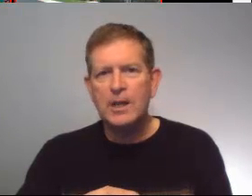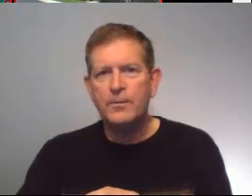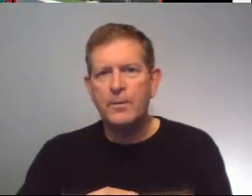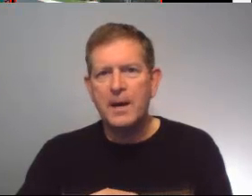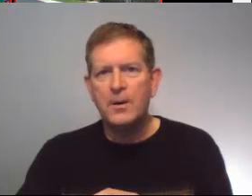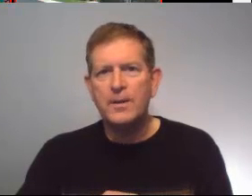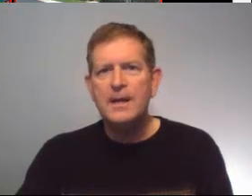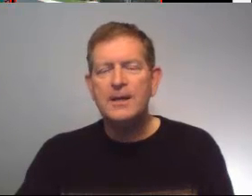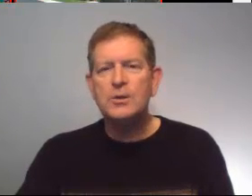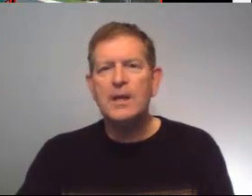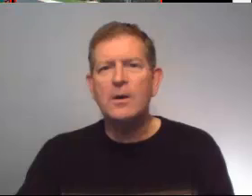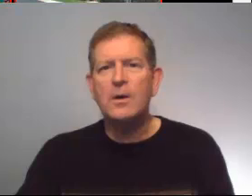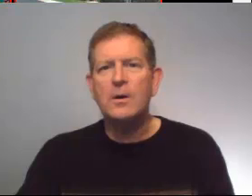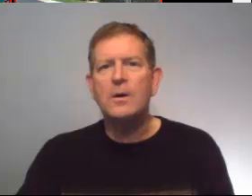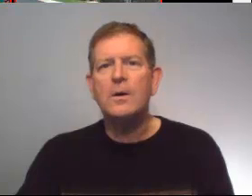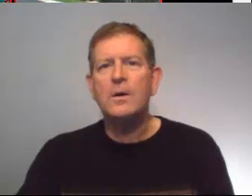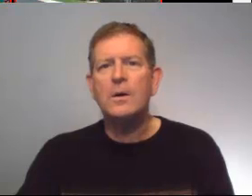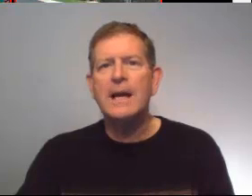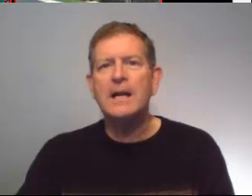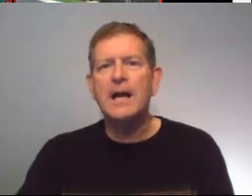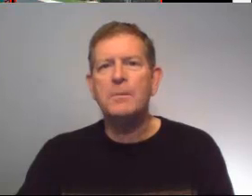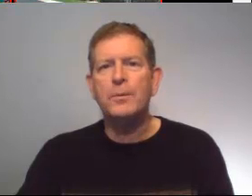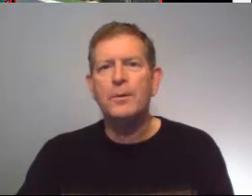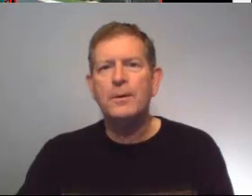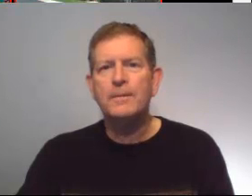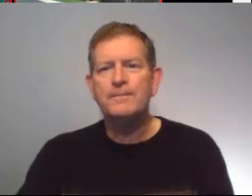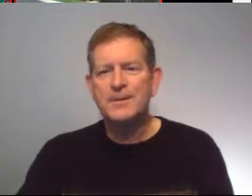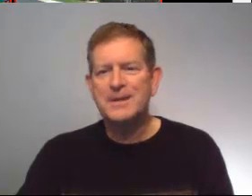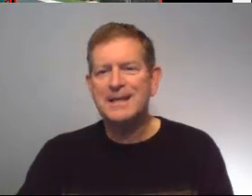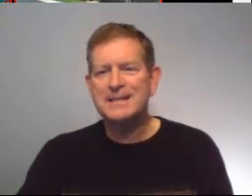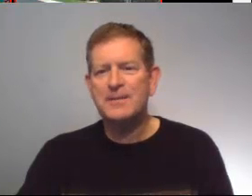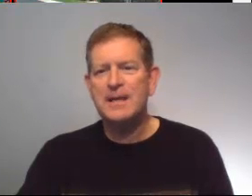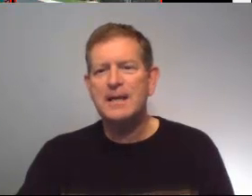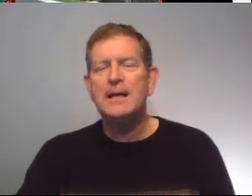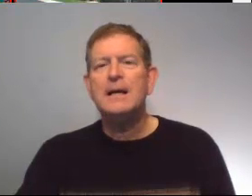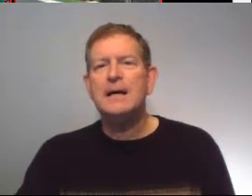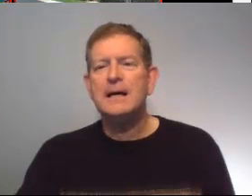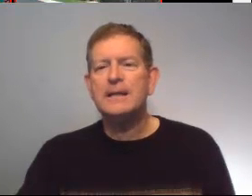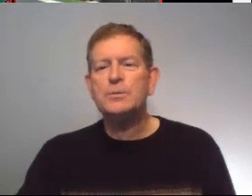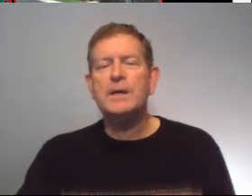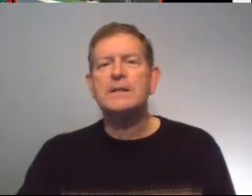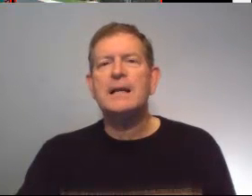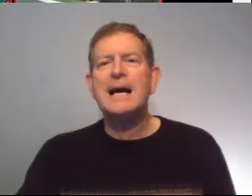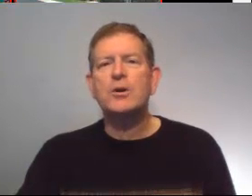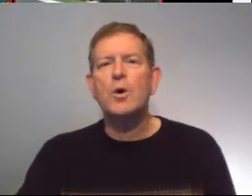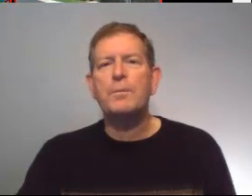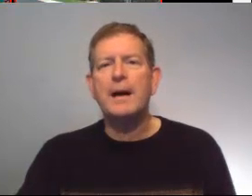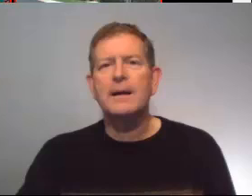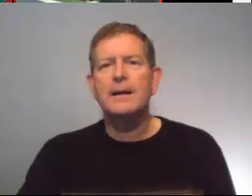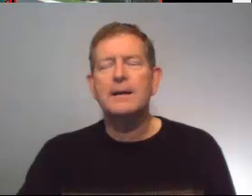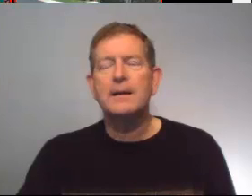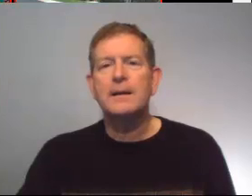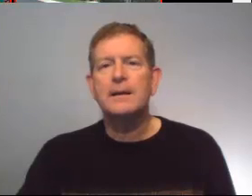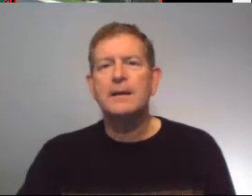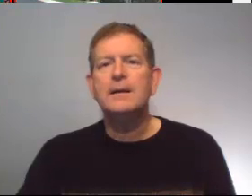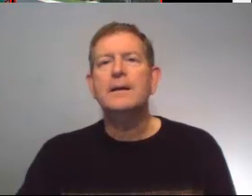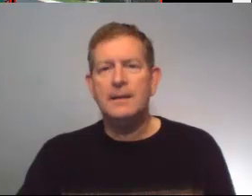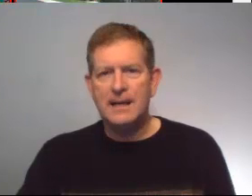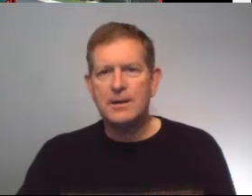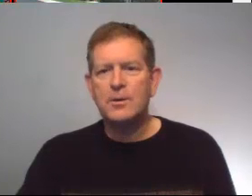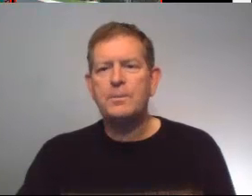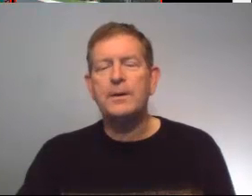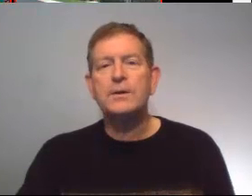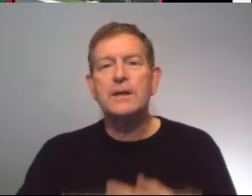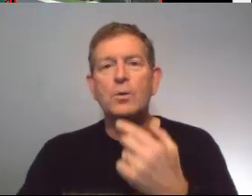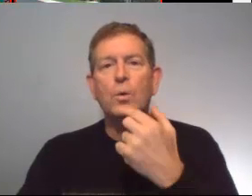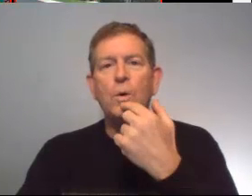change the shape of your mouth. You just say o, el campo. Okay, está bien. Después, la ropa.